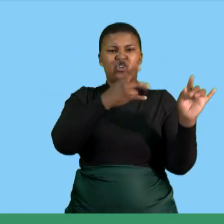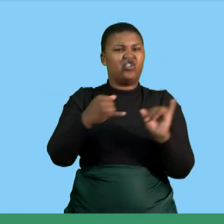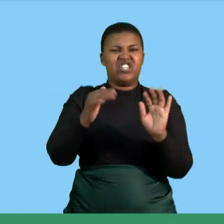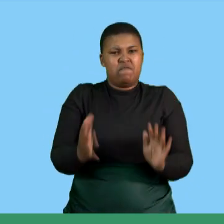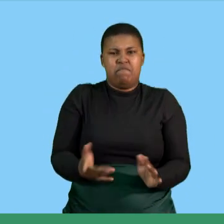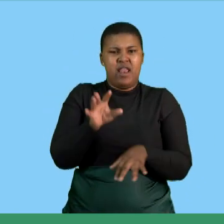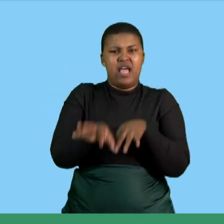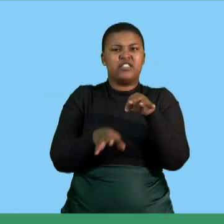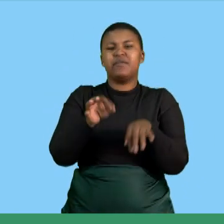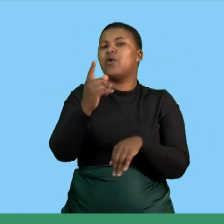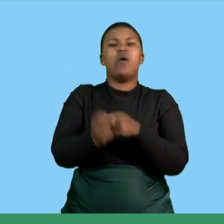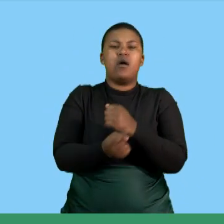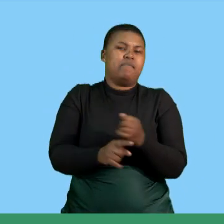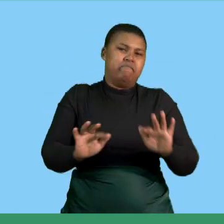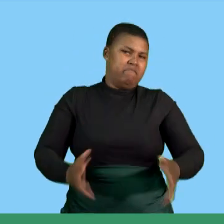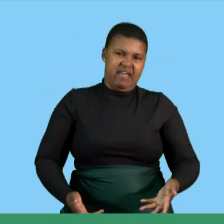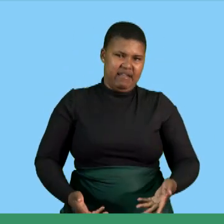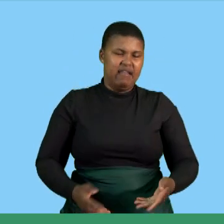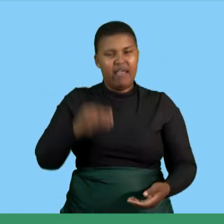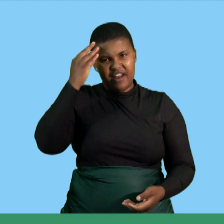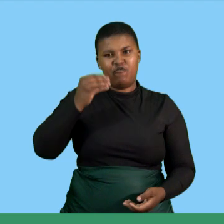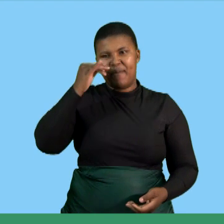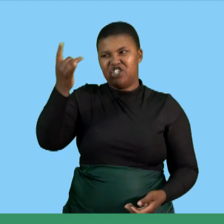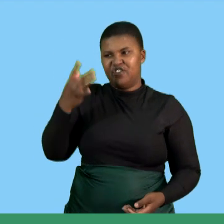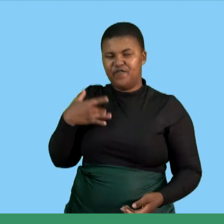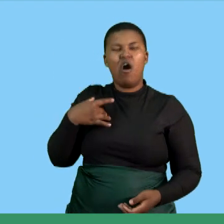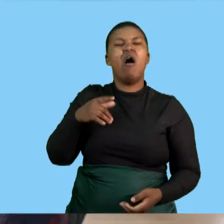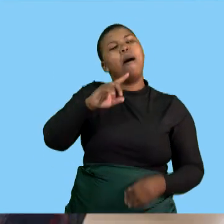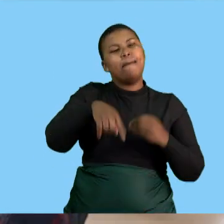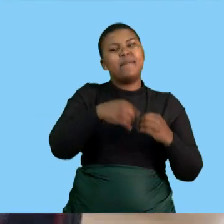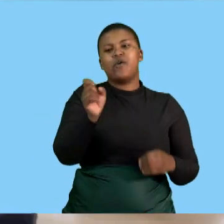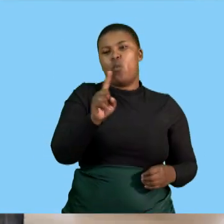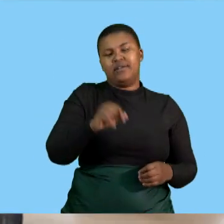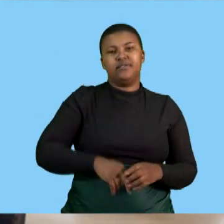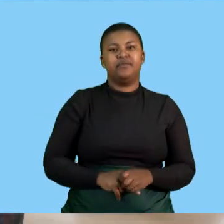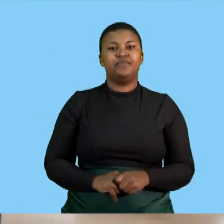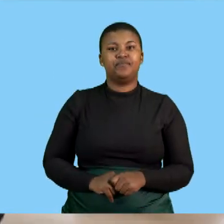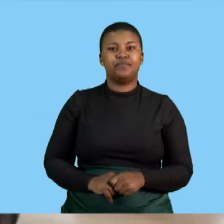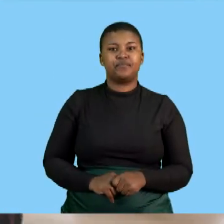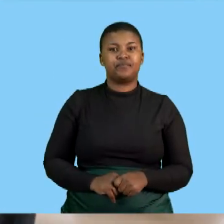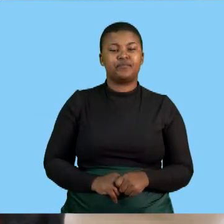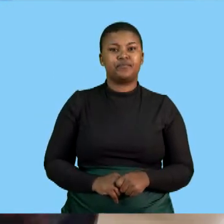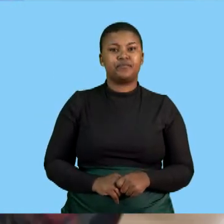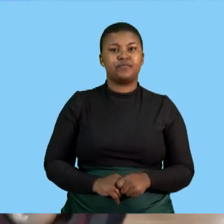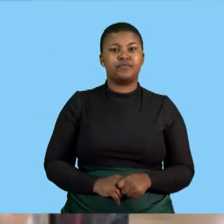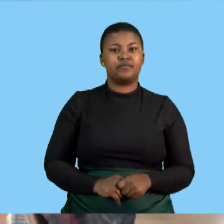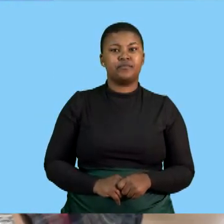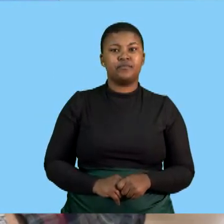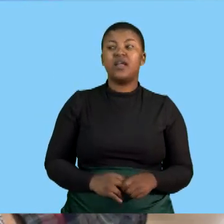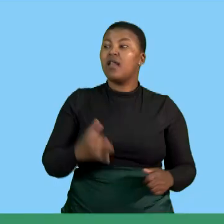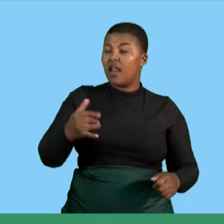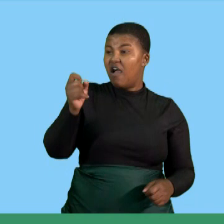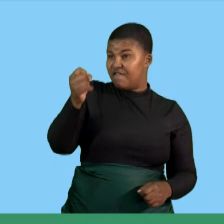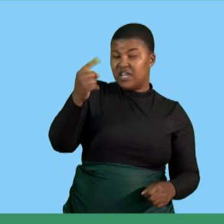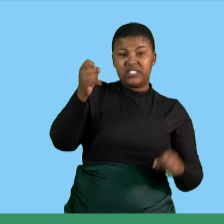to what is happening, or the information that the questioner wants to give us rather. Okay, so